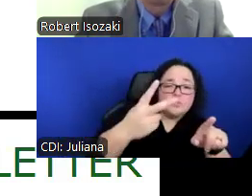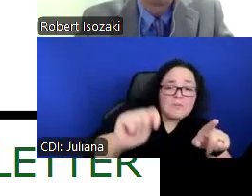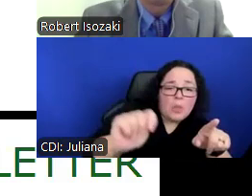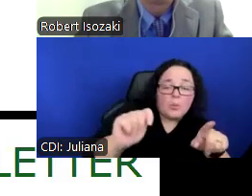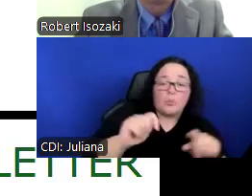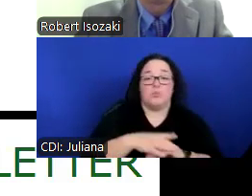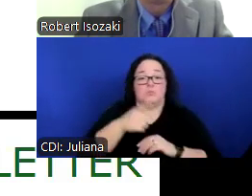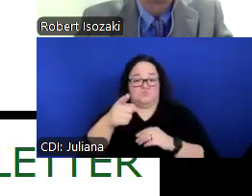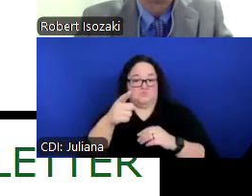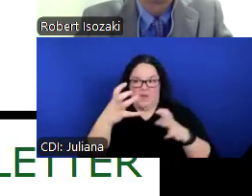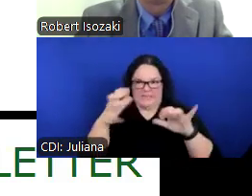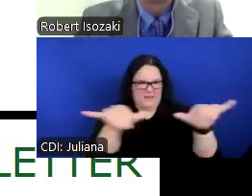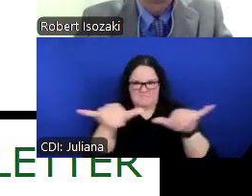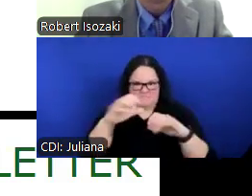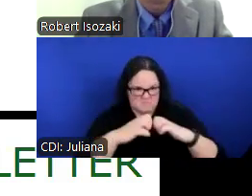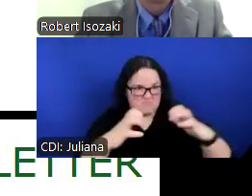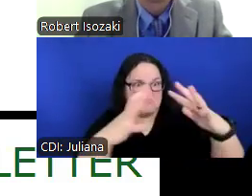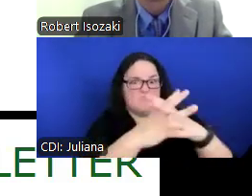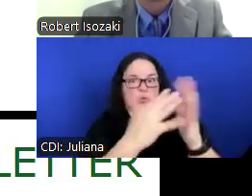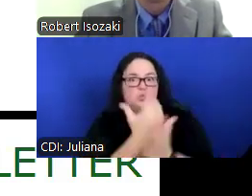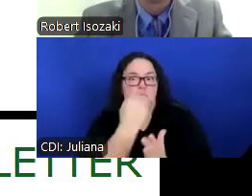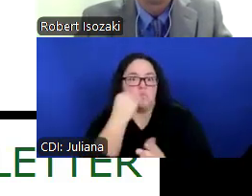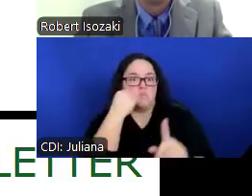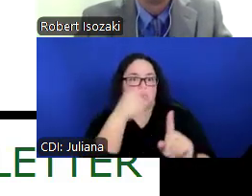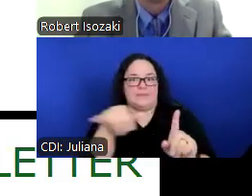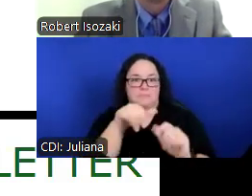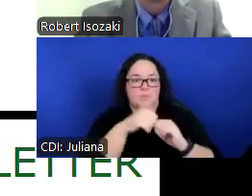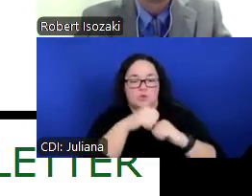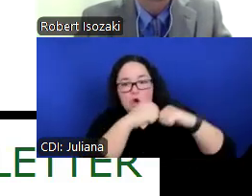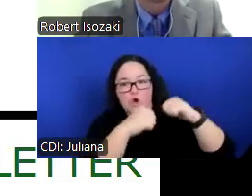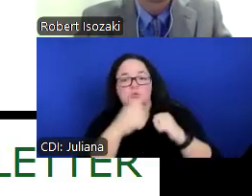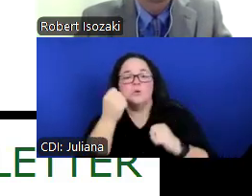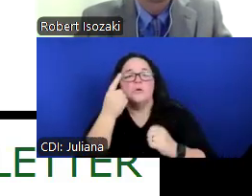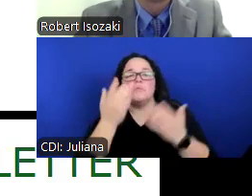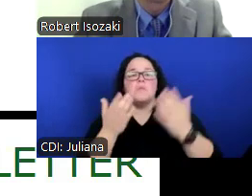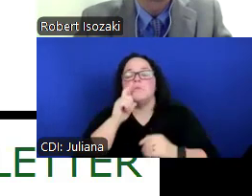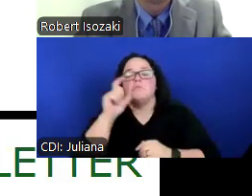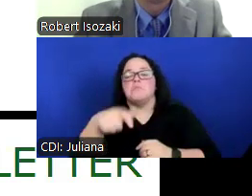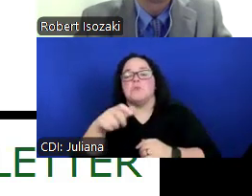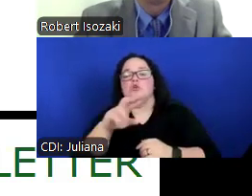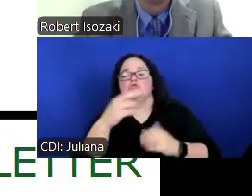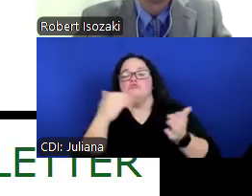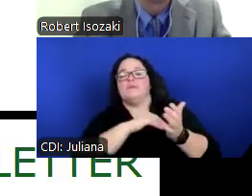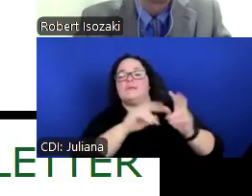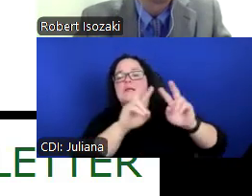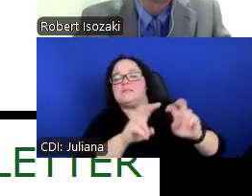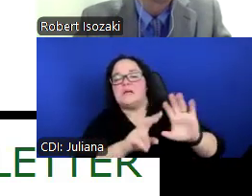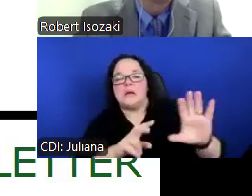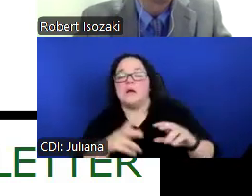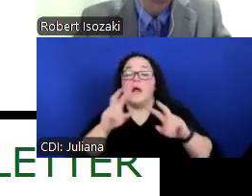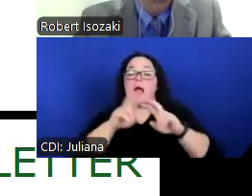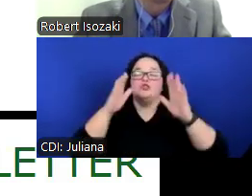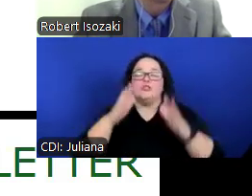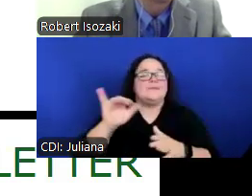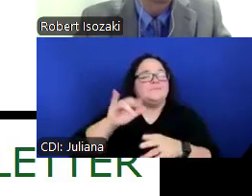would not be subject to reassessment. Like the assessor said, we would reinstate your old tax base when you